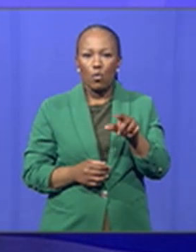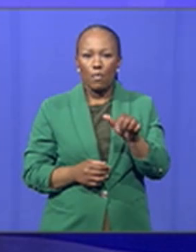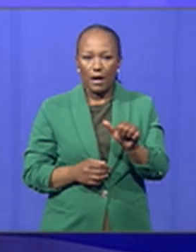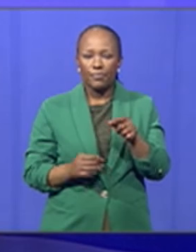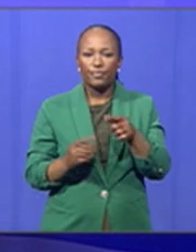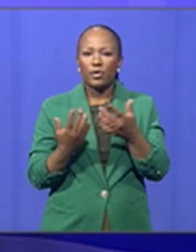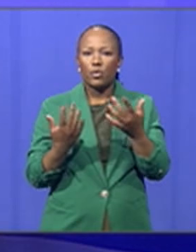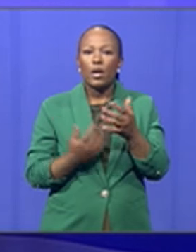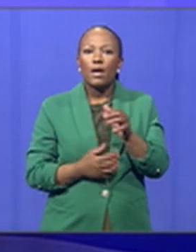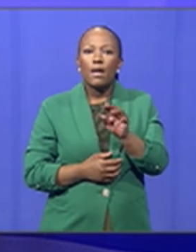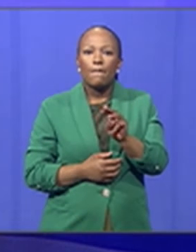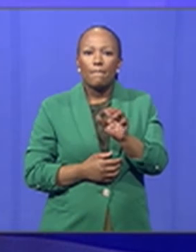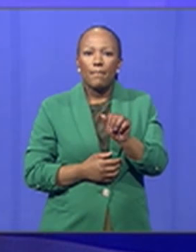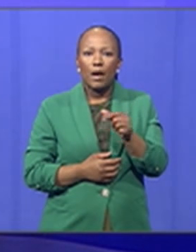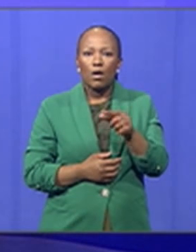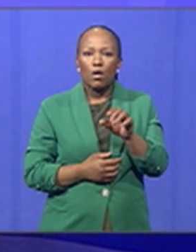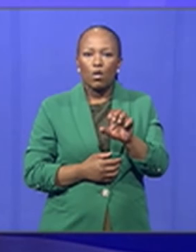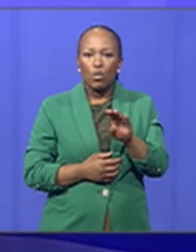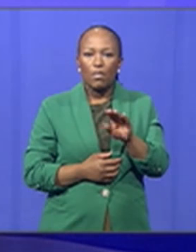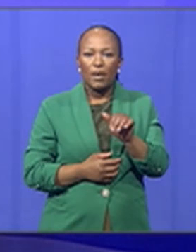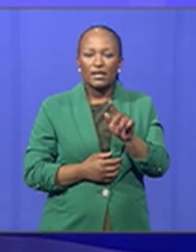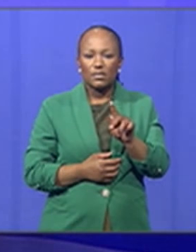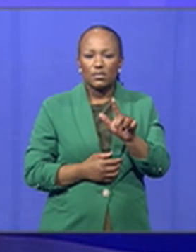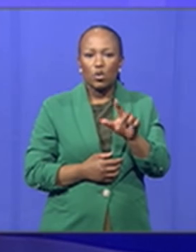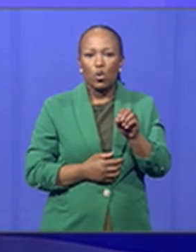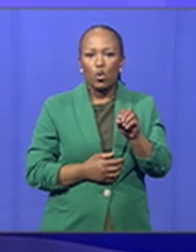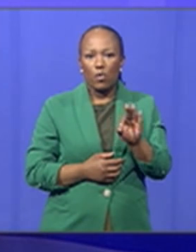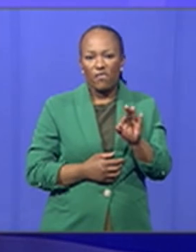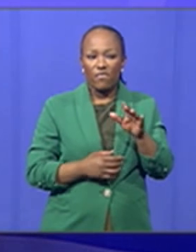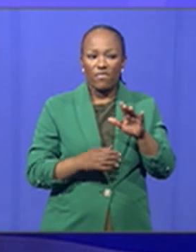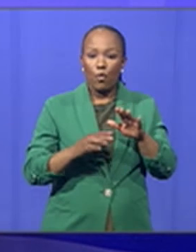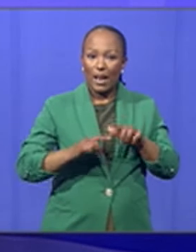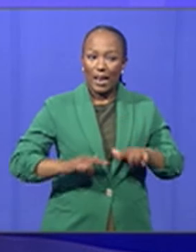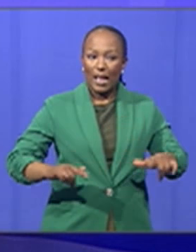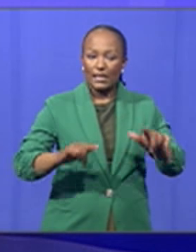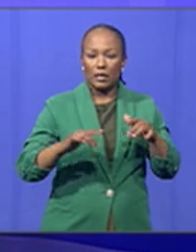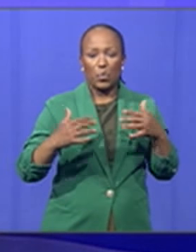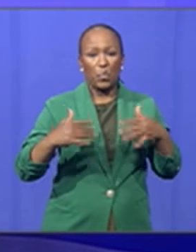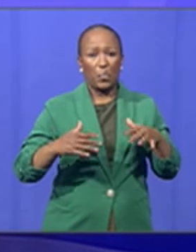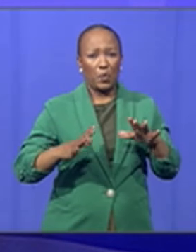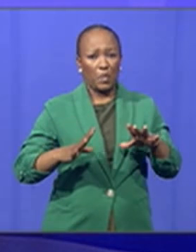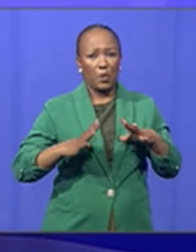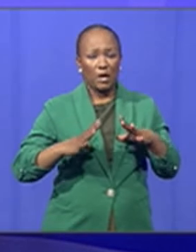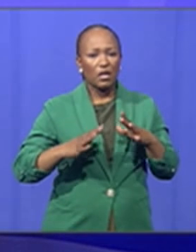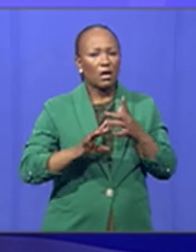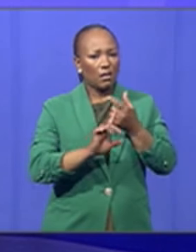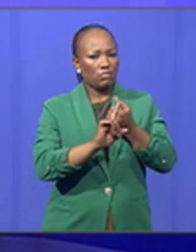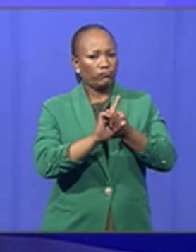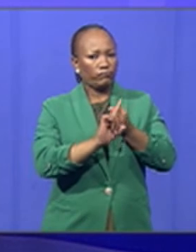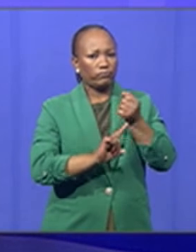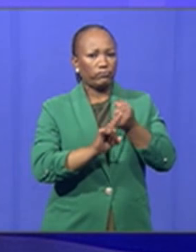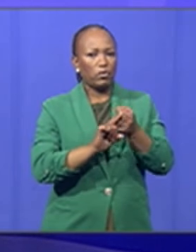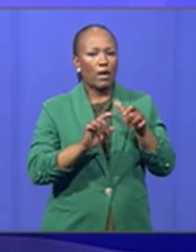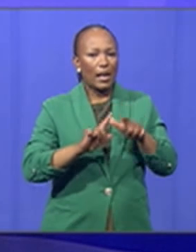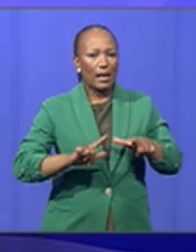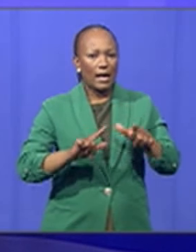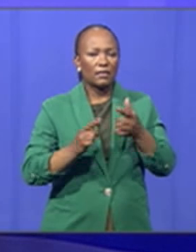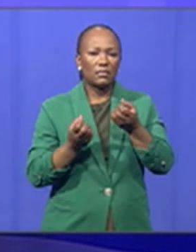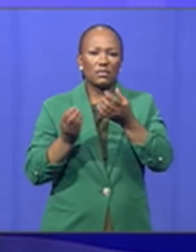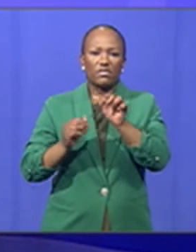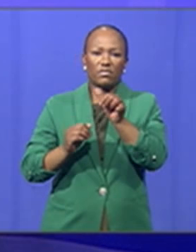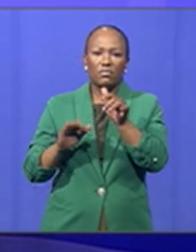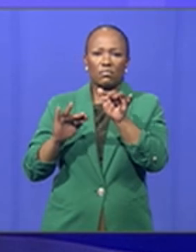nonnego tša Makgoba Skloof ka ntlenyana ga Tzaneen ka Limpopo ba re ba itemogela ntwa ya letsogo kgaoga naga ya bona e file ba dira dikgopelo tša pušetšo